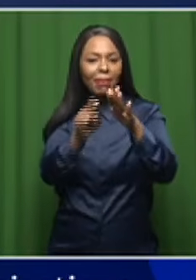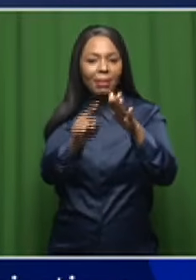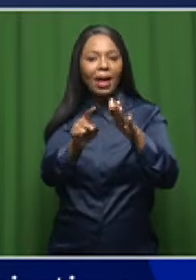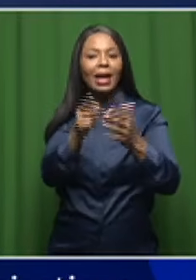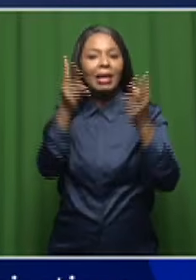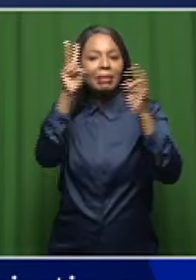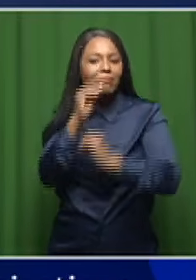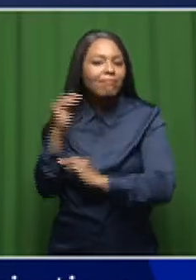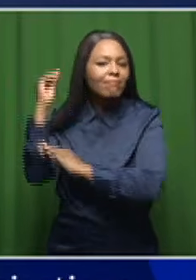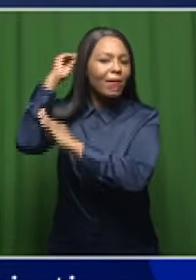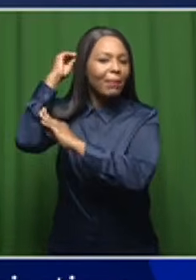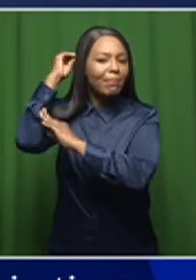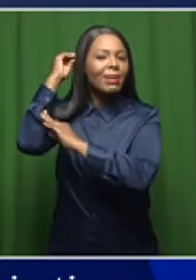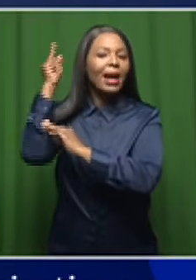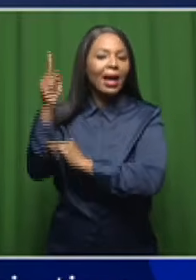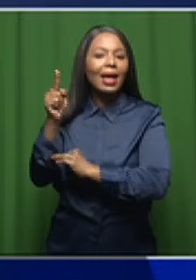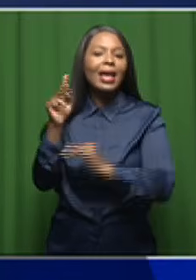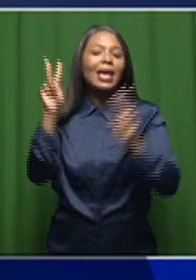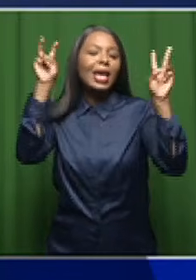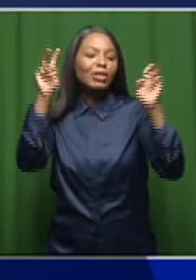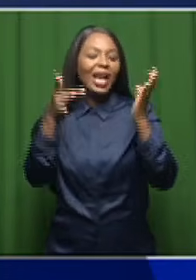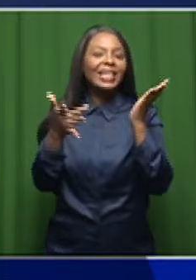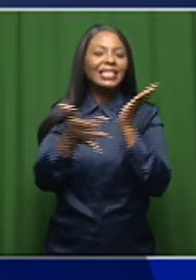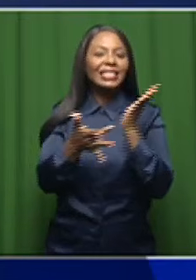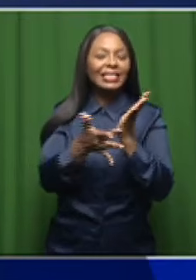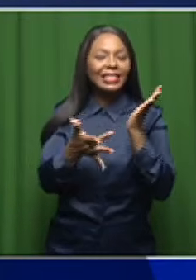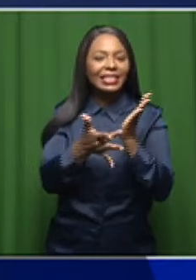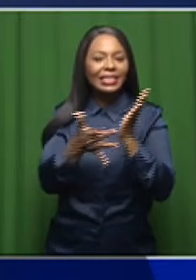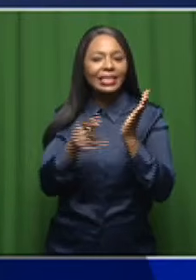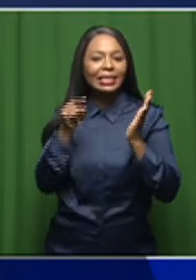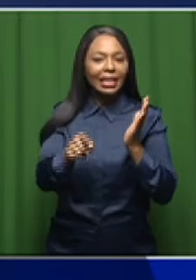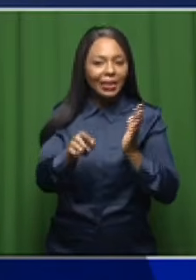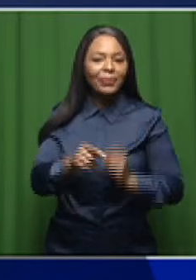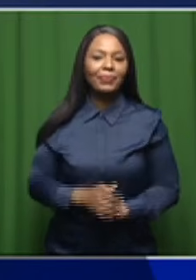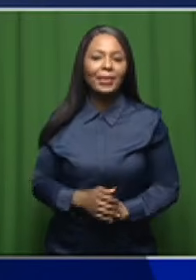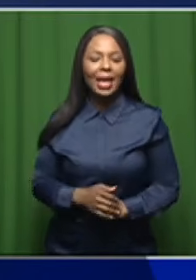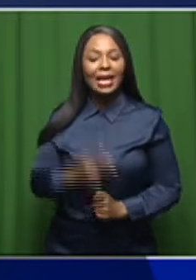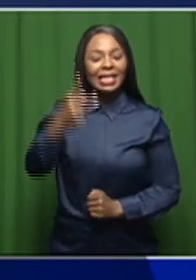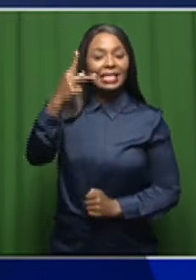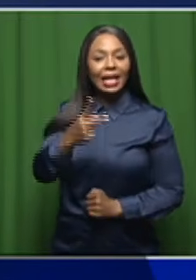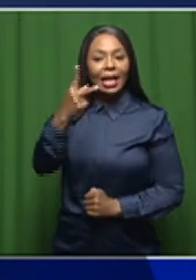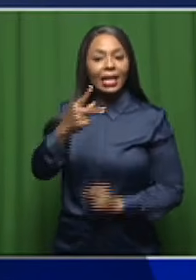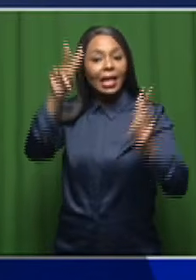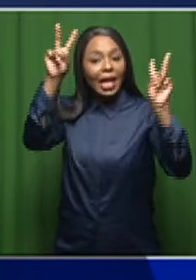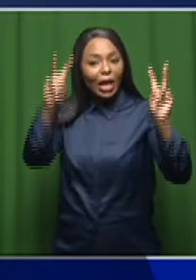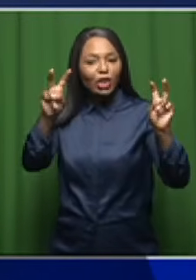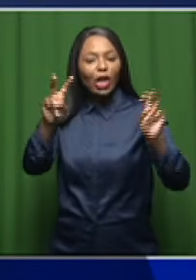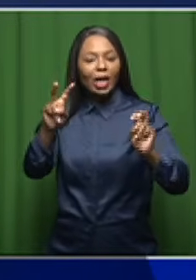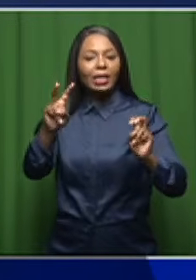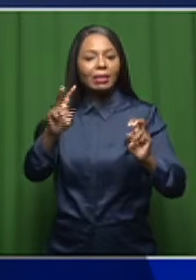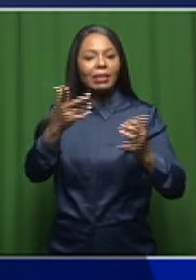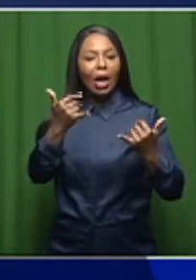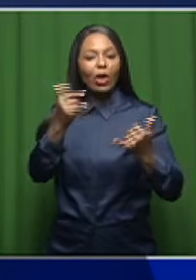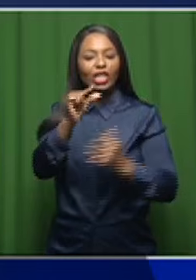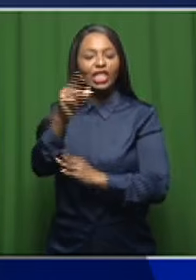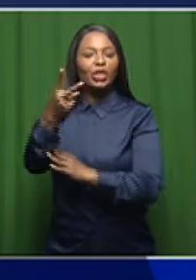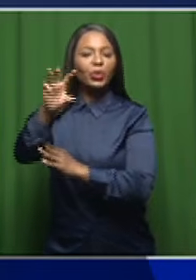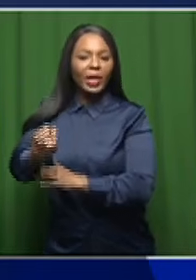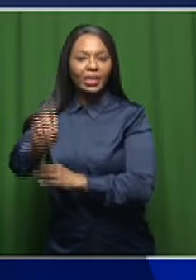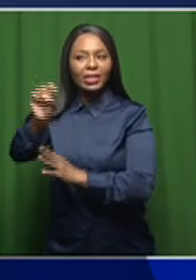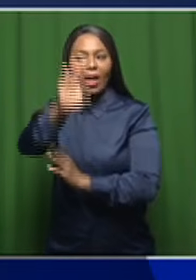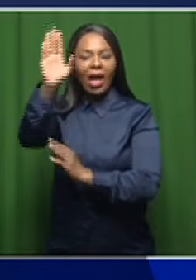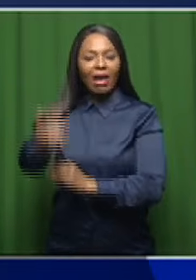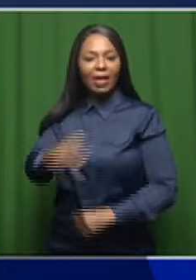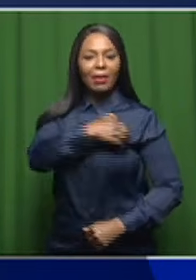of digitization, one way or the other, Absolutely, right? yes. And then the second issue, I think, part of then obviously the G20, South Africa's presidency